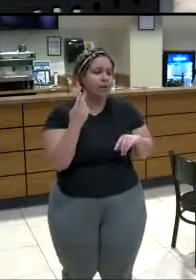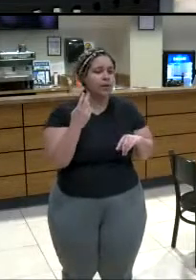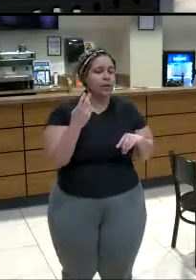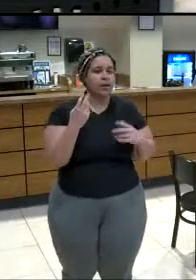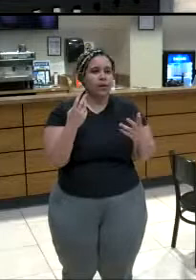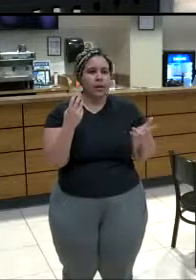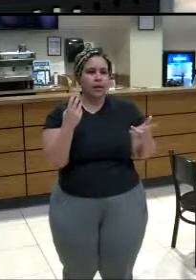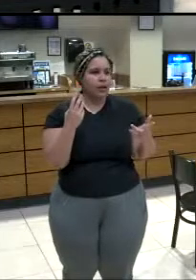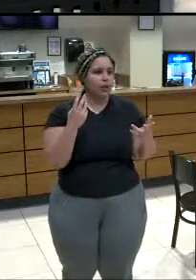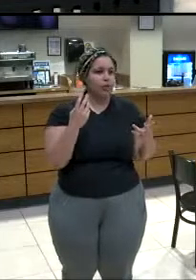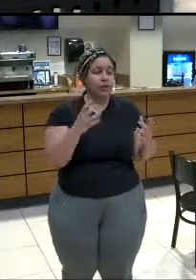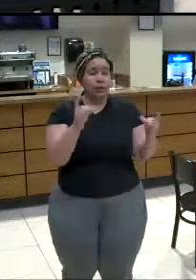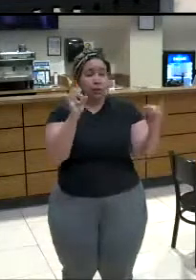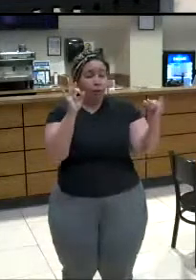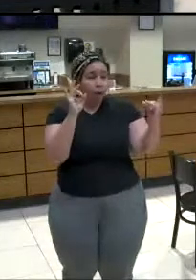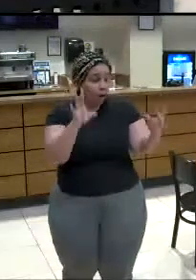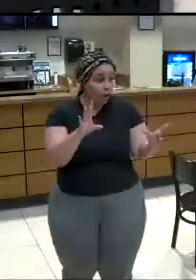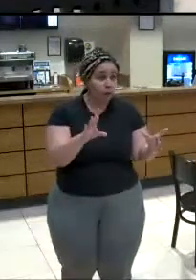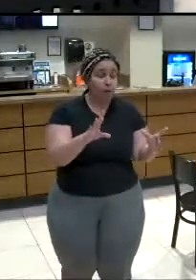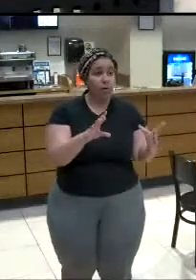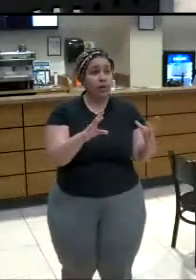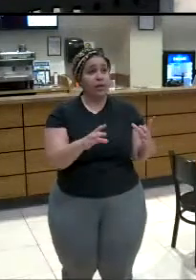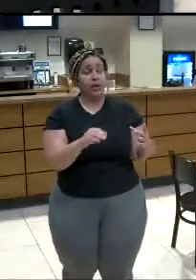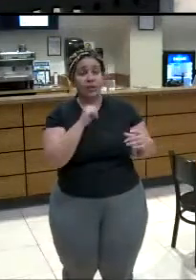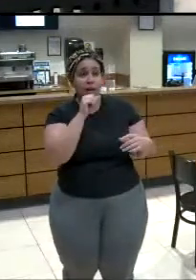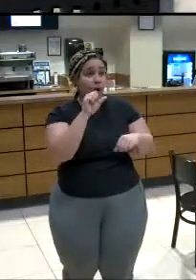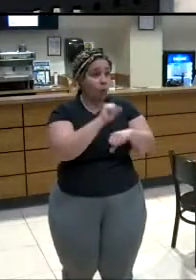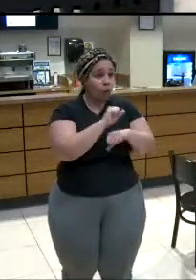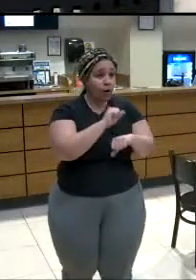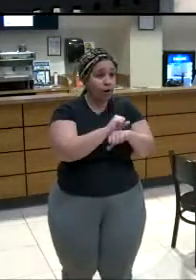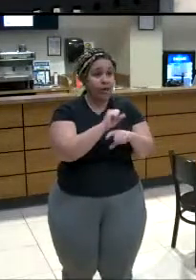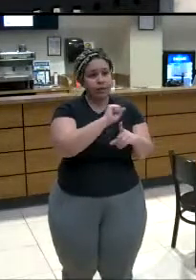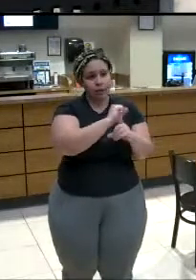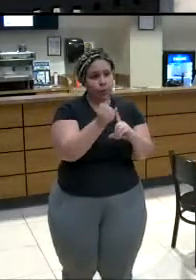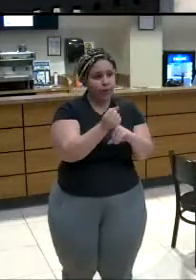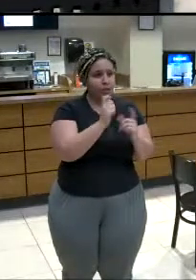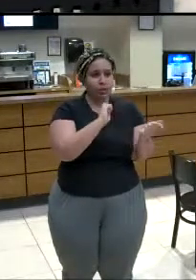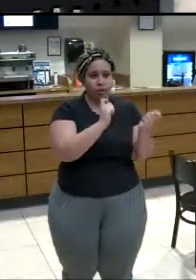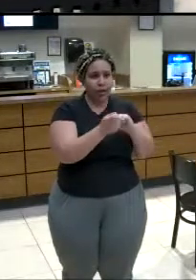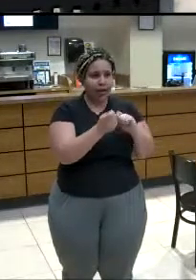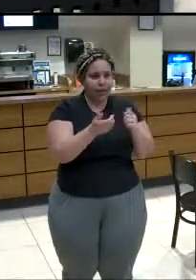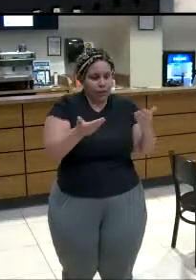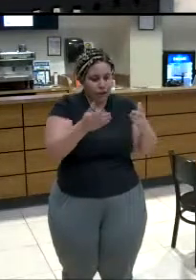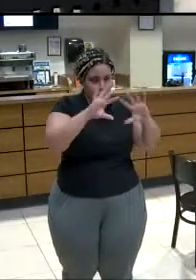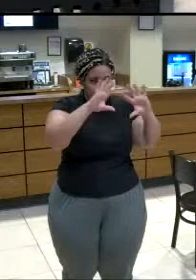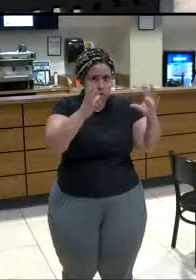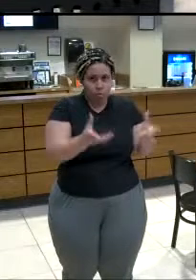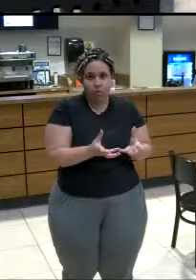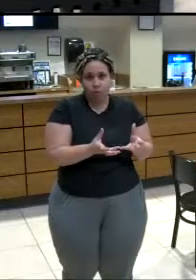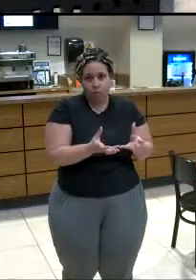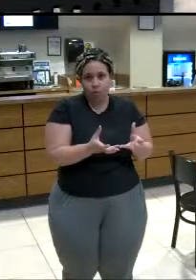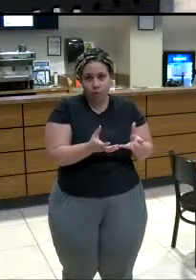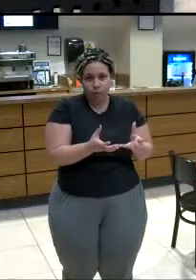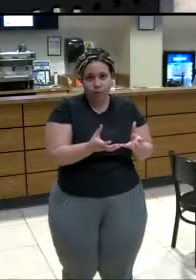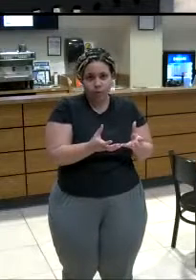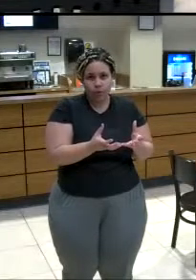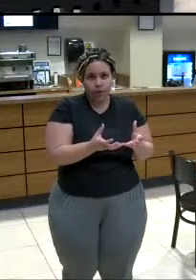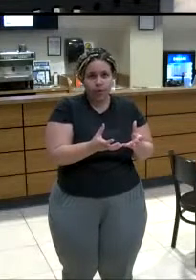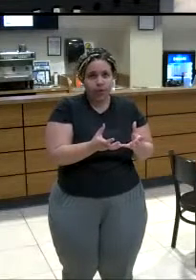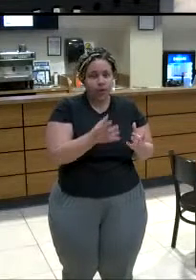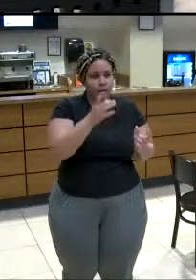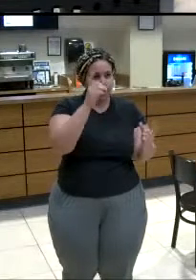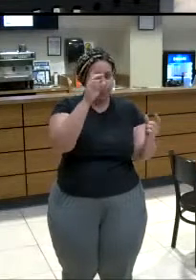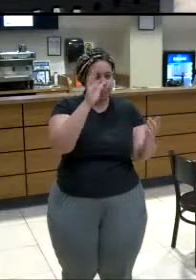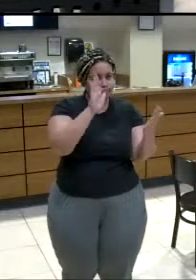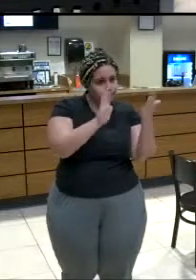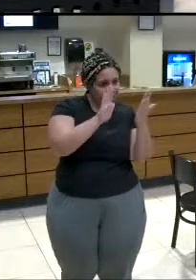totally egregious as a product or circumstances change in the world, we say we're doing something with face-to-face and we